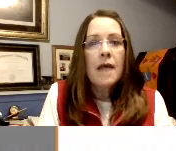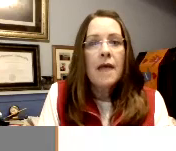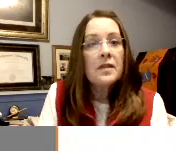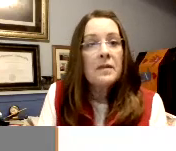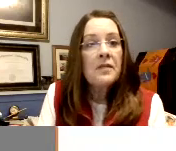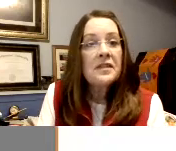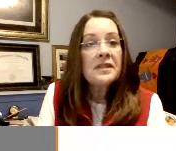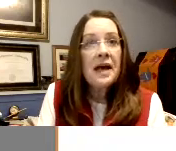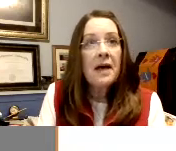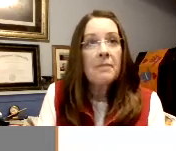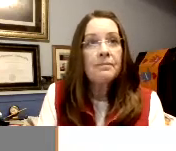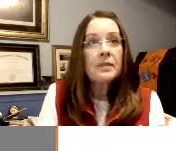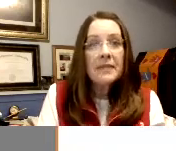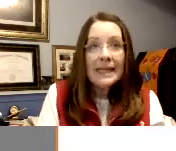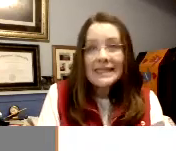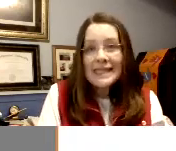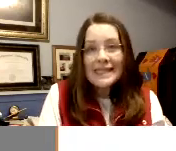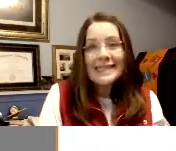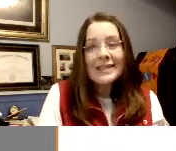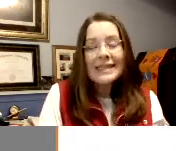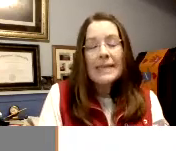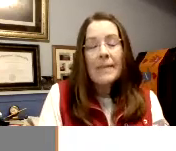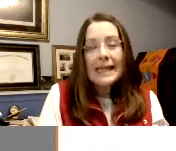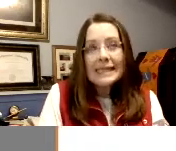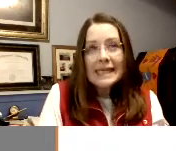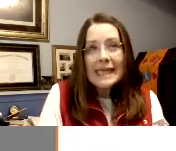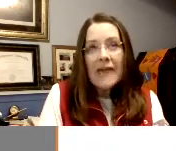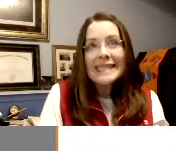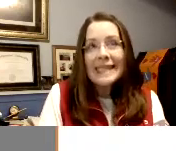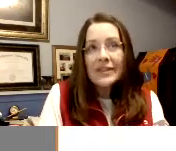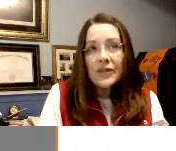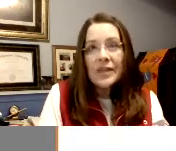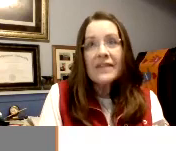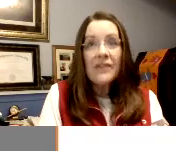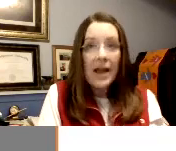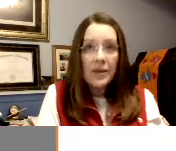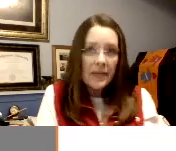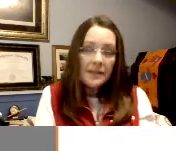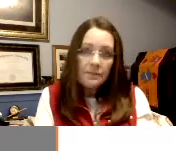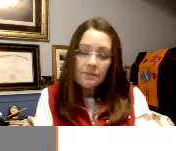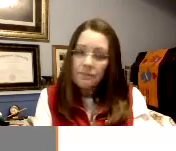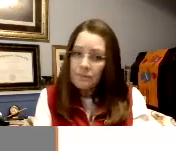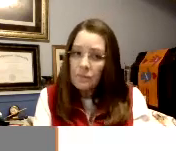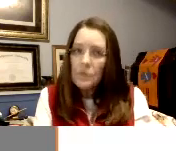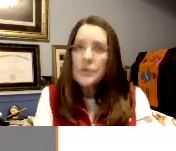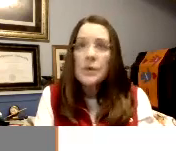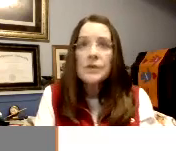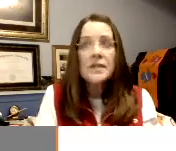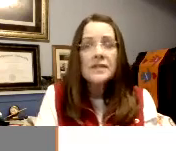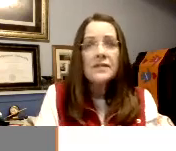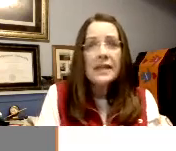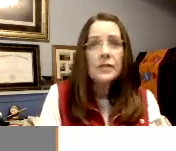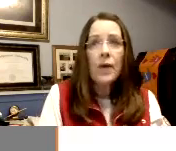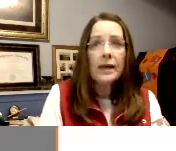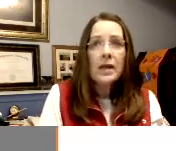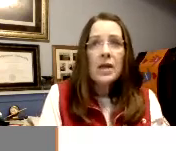And then we're going to think about the complexity of the sensory environment. So our students